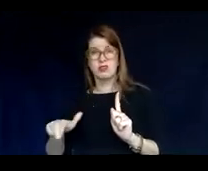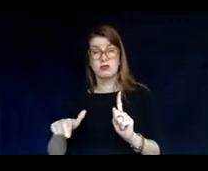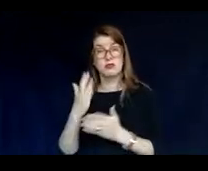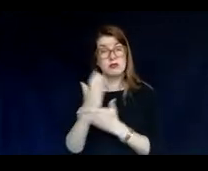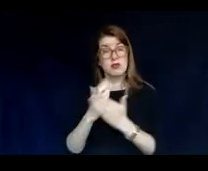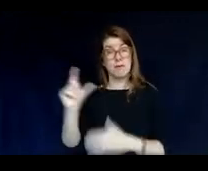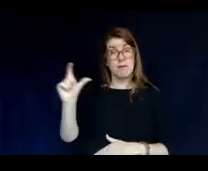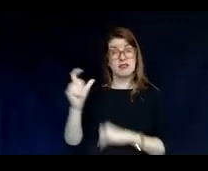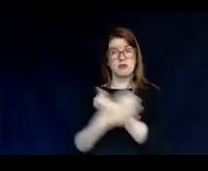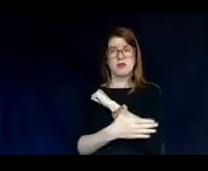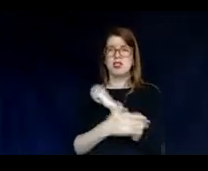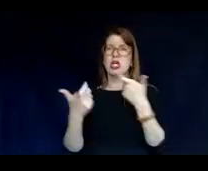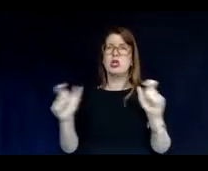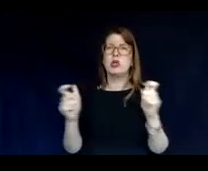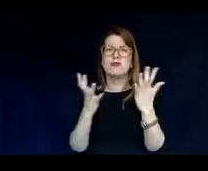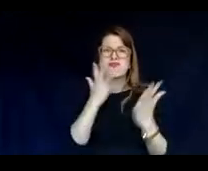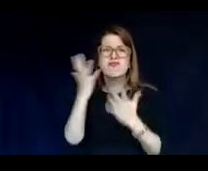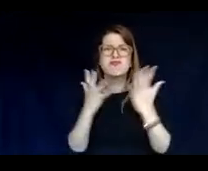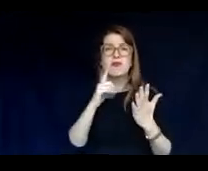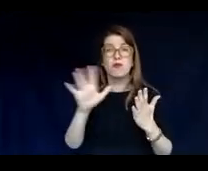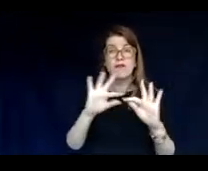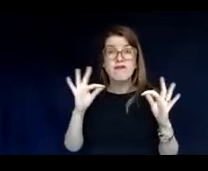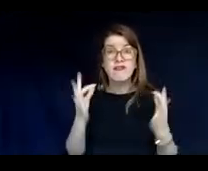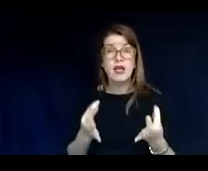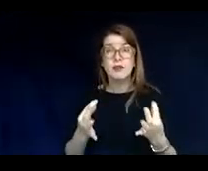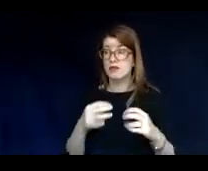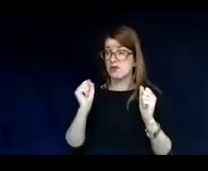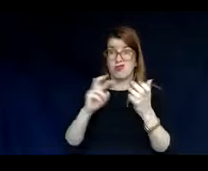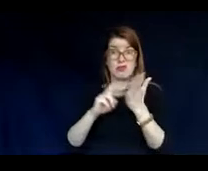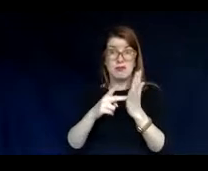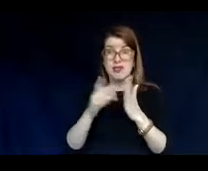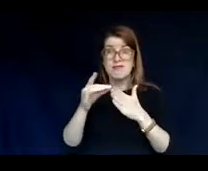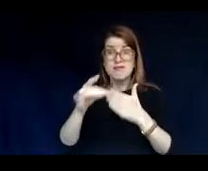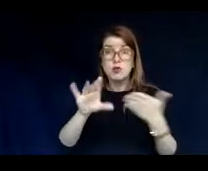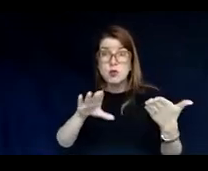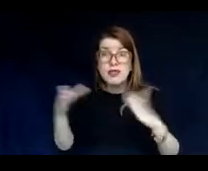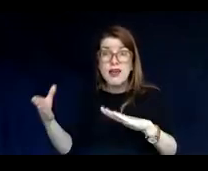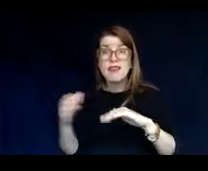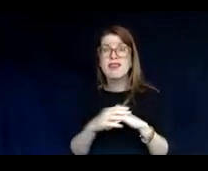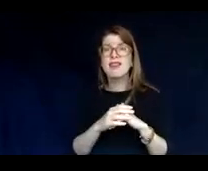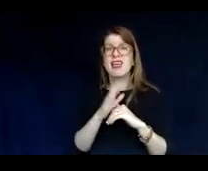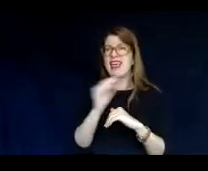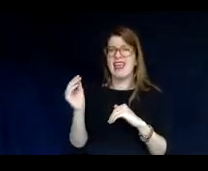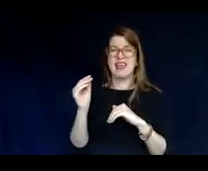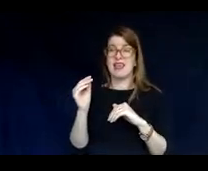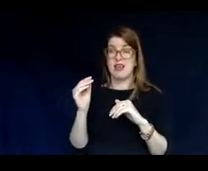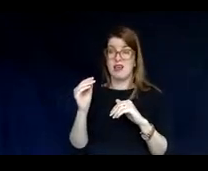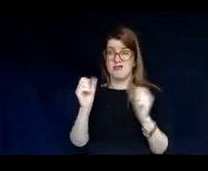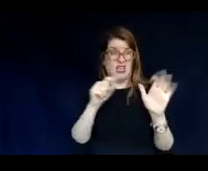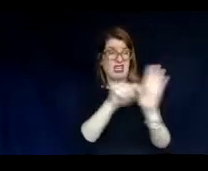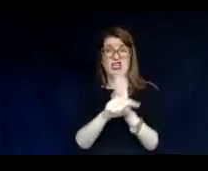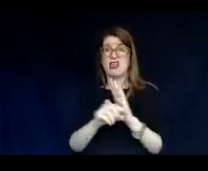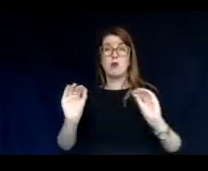significant shame not only upon your family, but it also could lead to repercussions of death without any recourse to the family that does it.